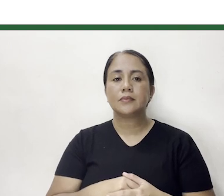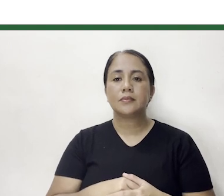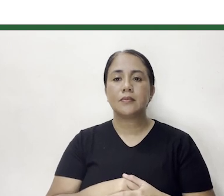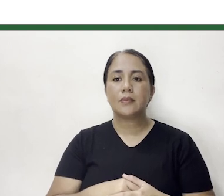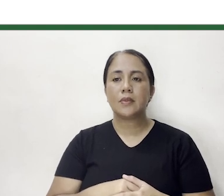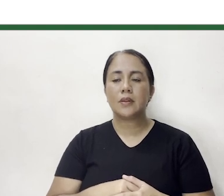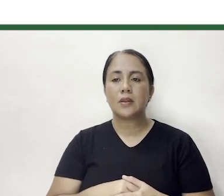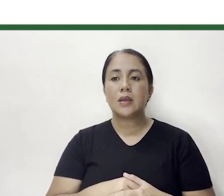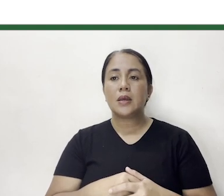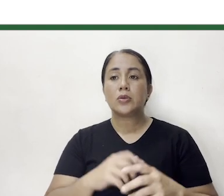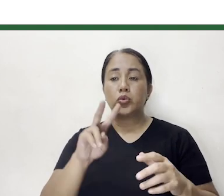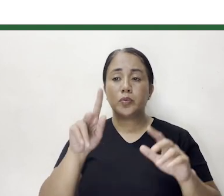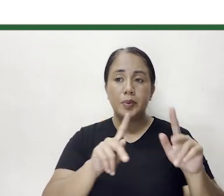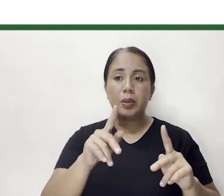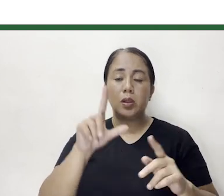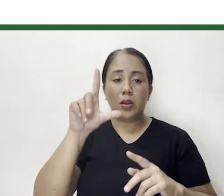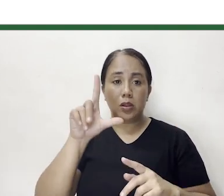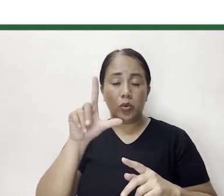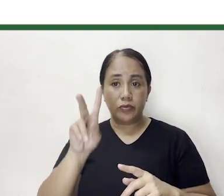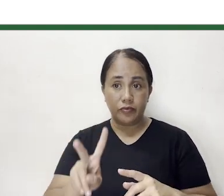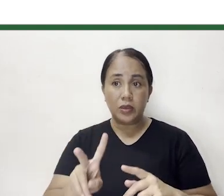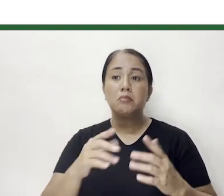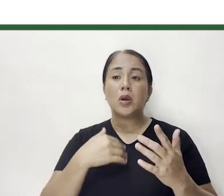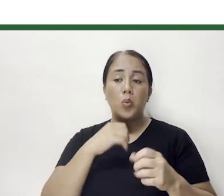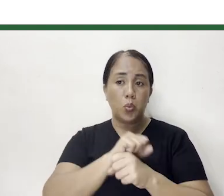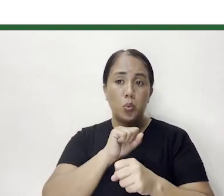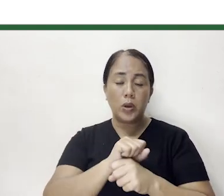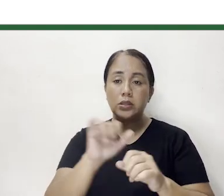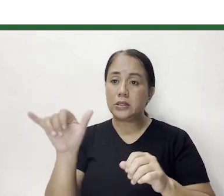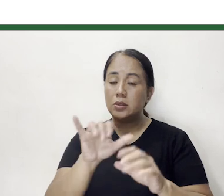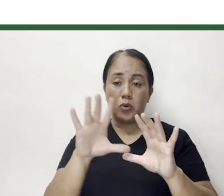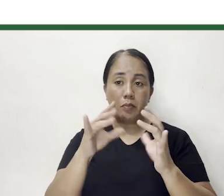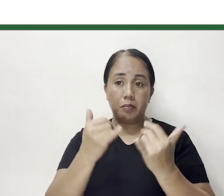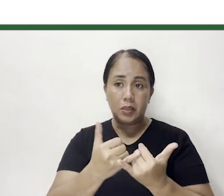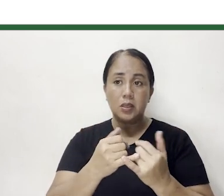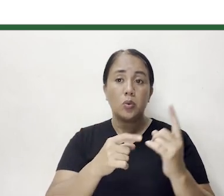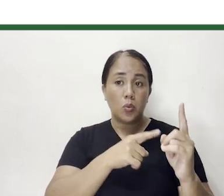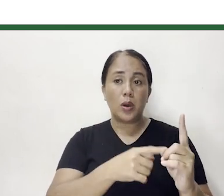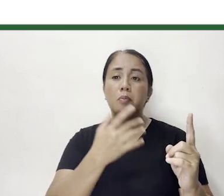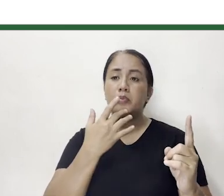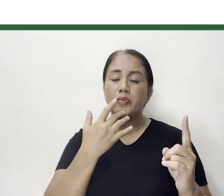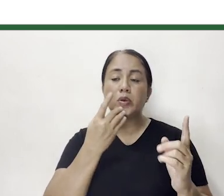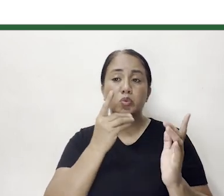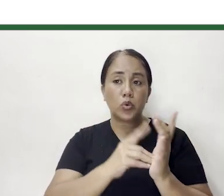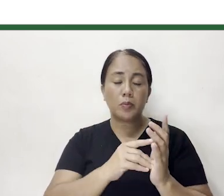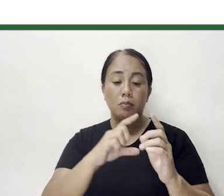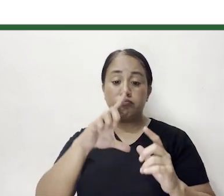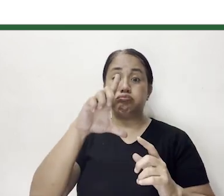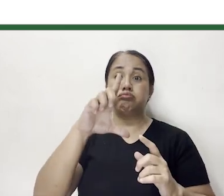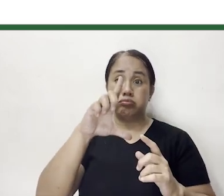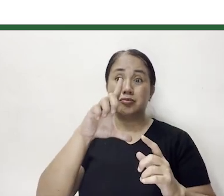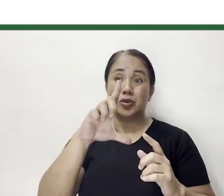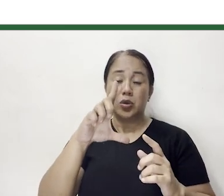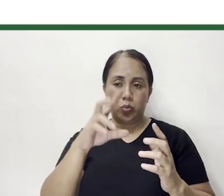Examples: two people with low vision are working in the same company. One of them prefers